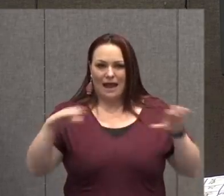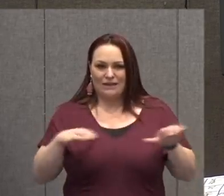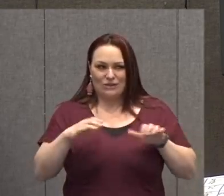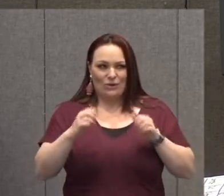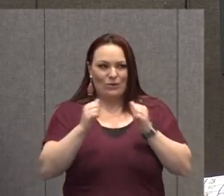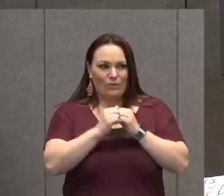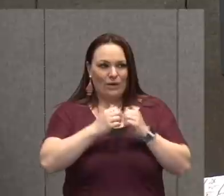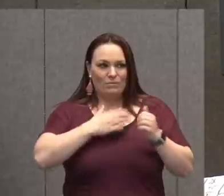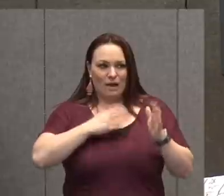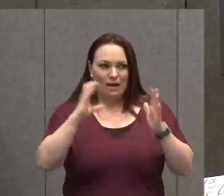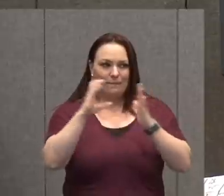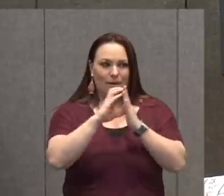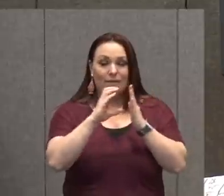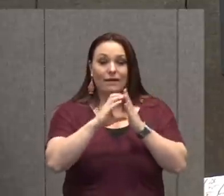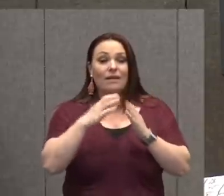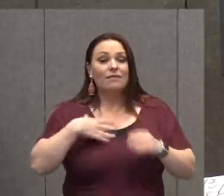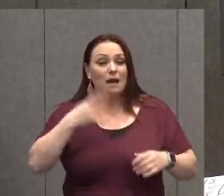this paragraph that Ms. Mays and I wrote.